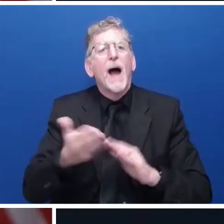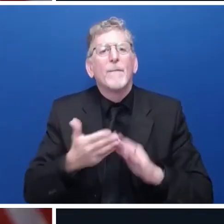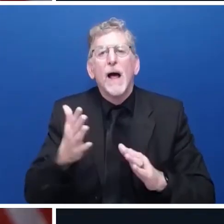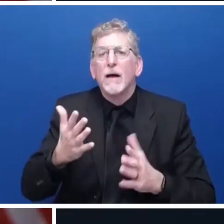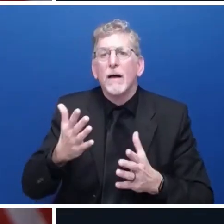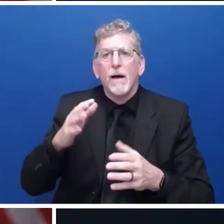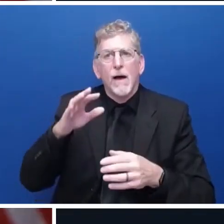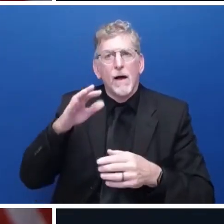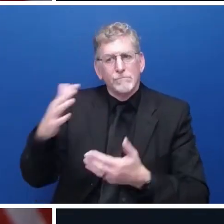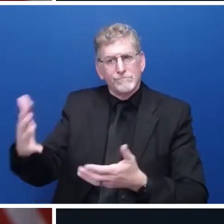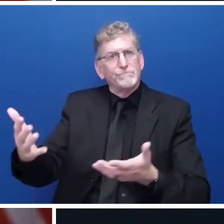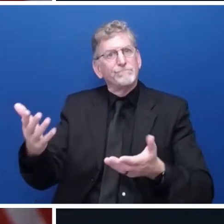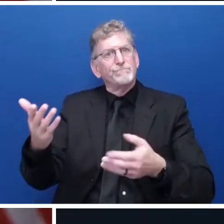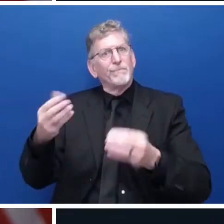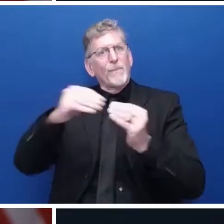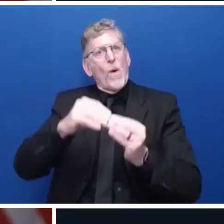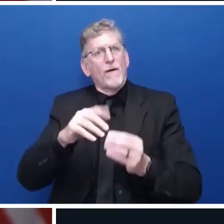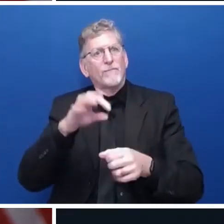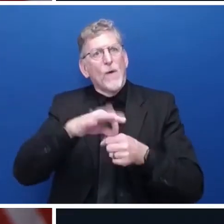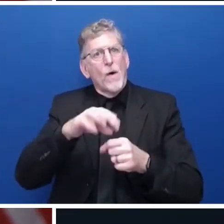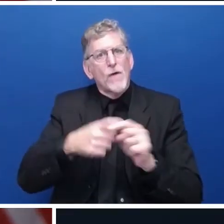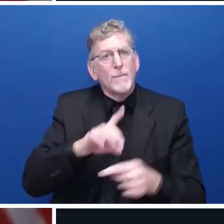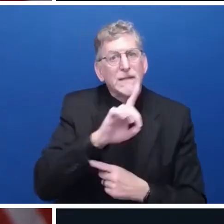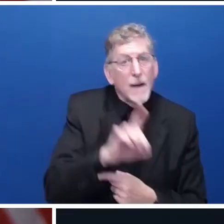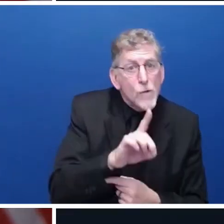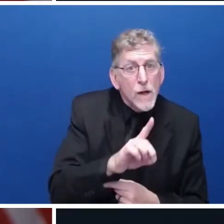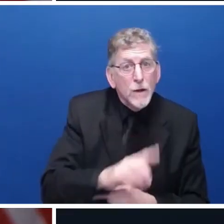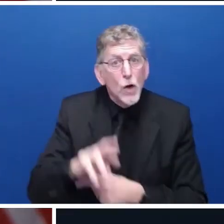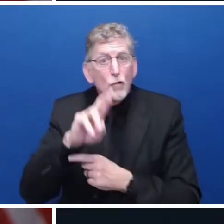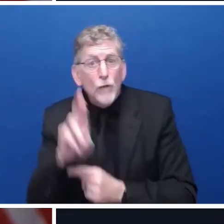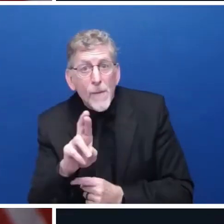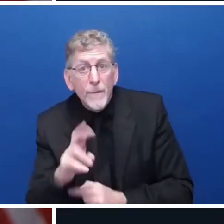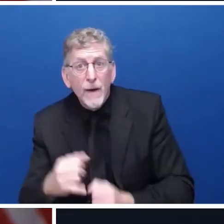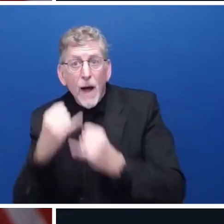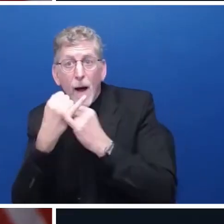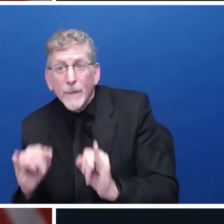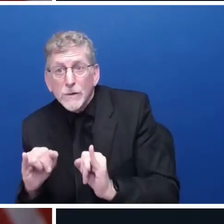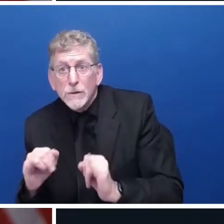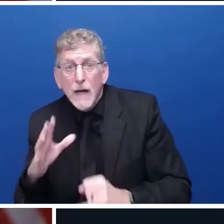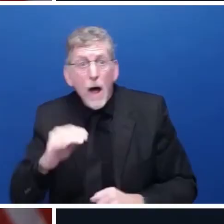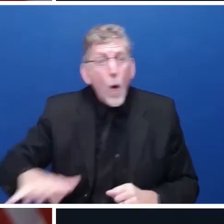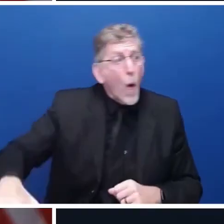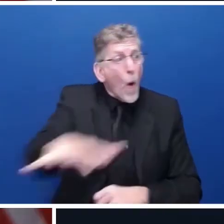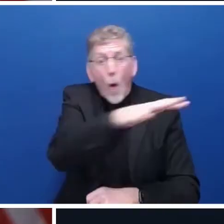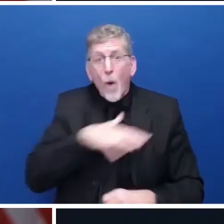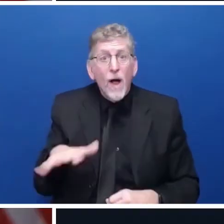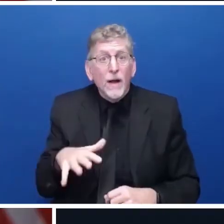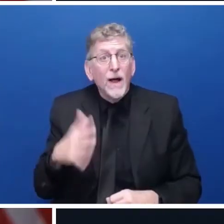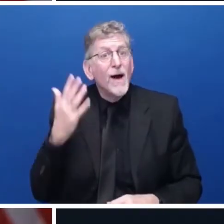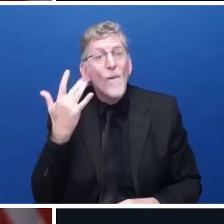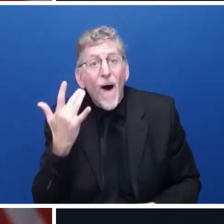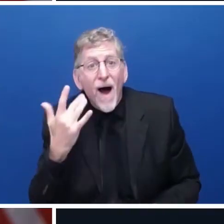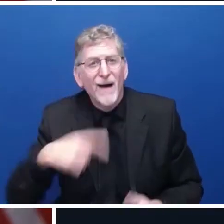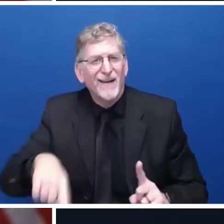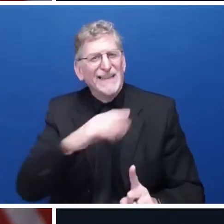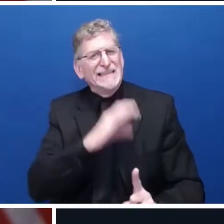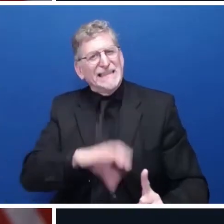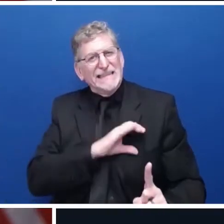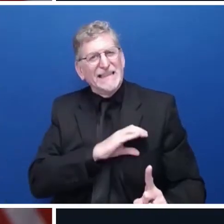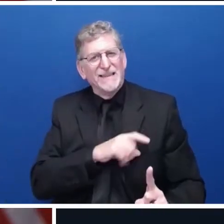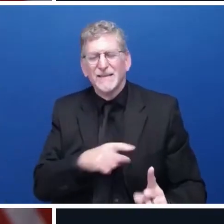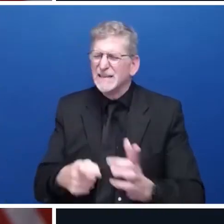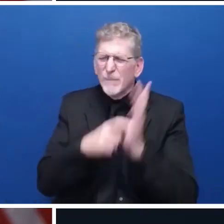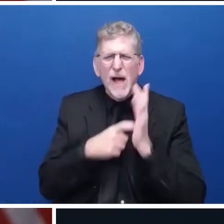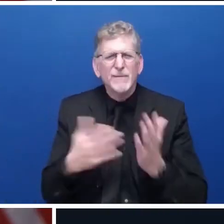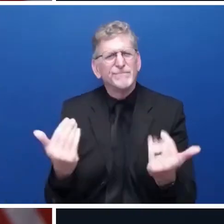and everyone in between. Because they knew as citizens they could demand more, that they could vote for what they